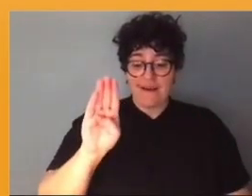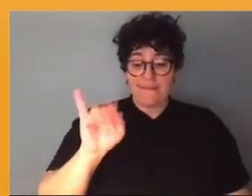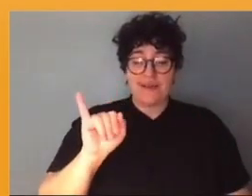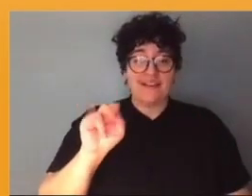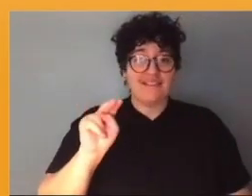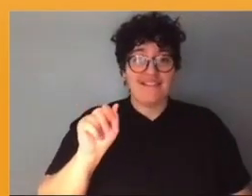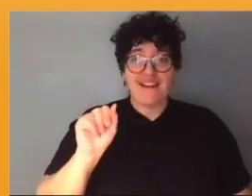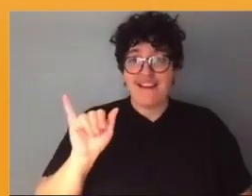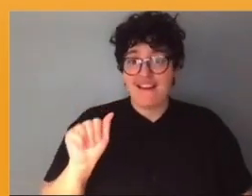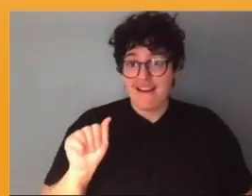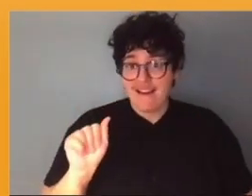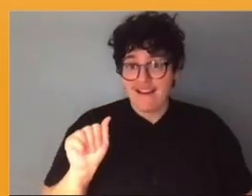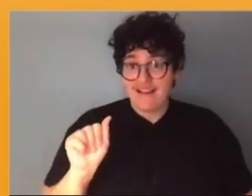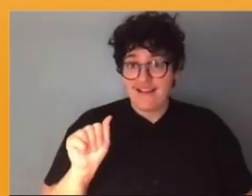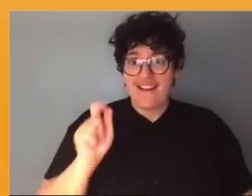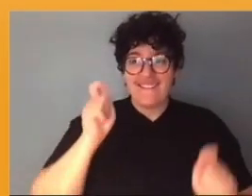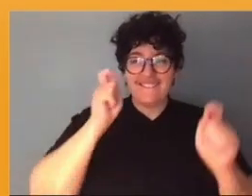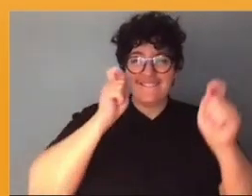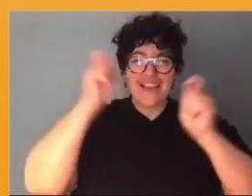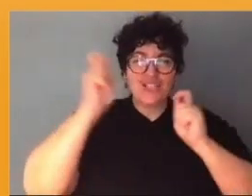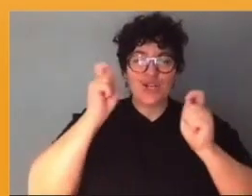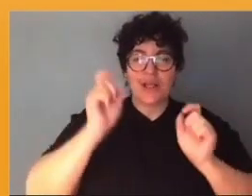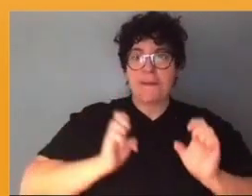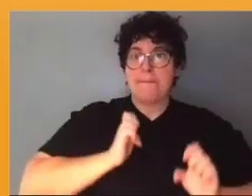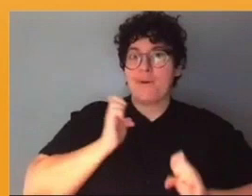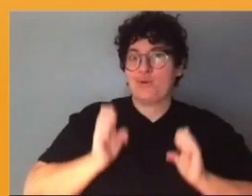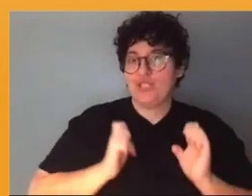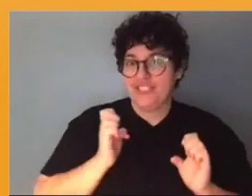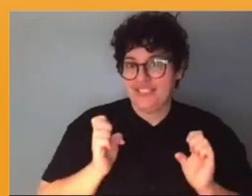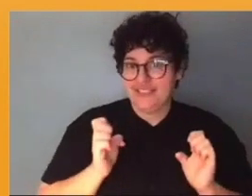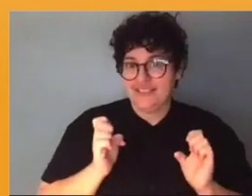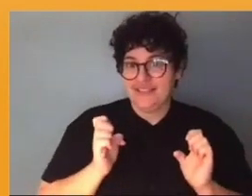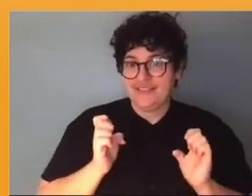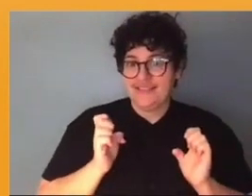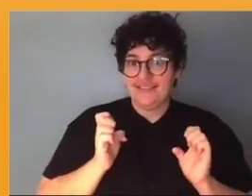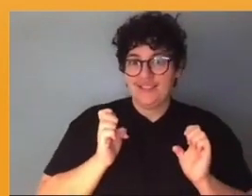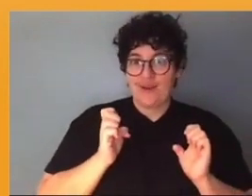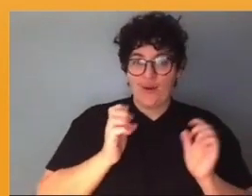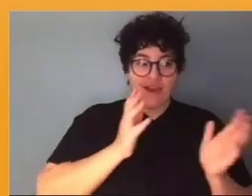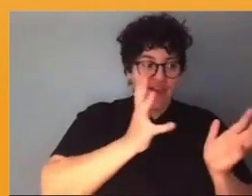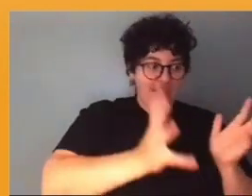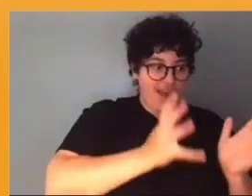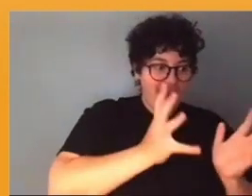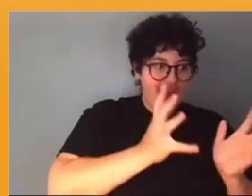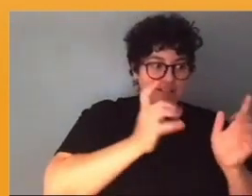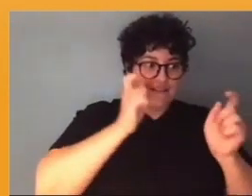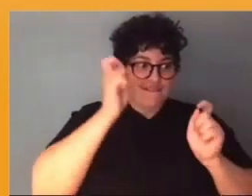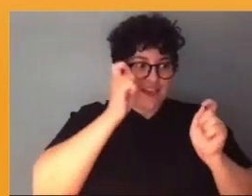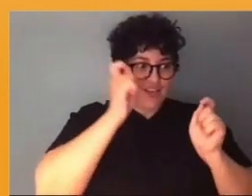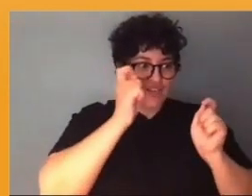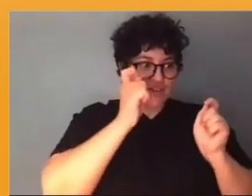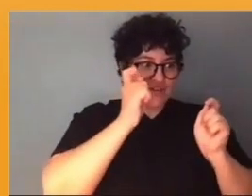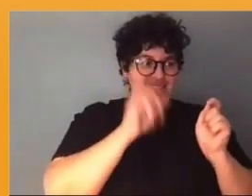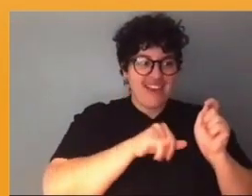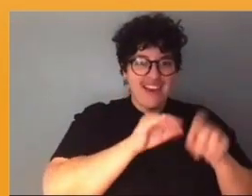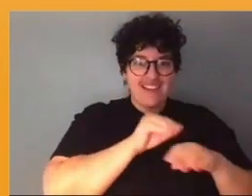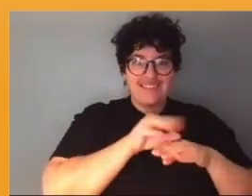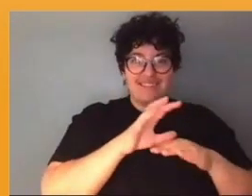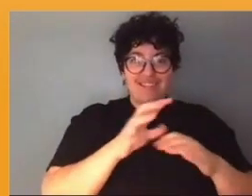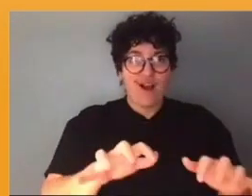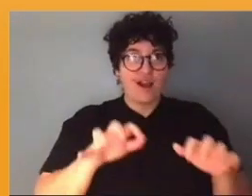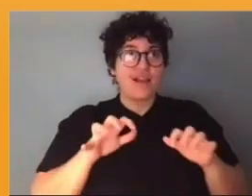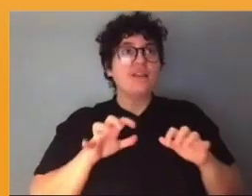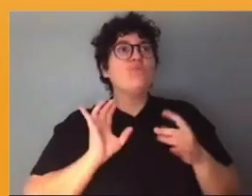to inspire that, you know, connection to the dance within the audience. So